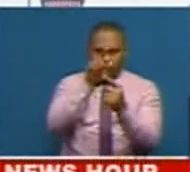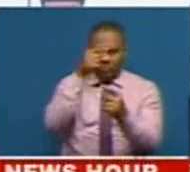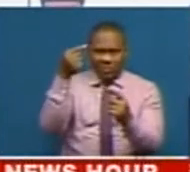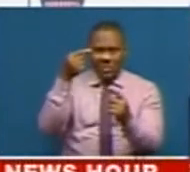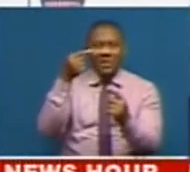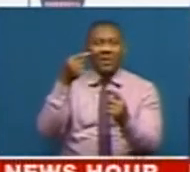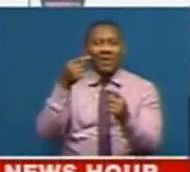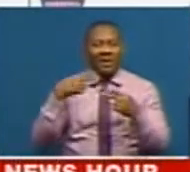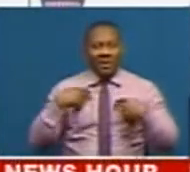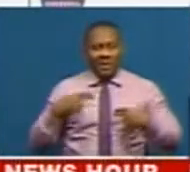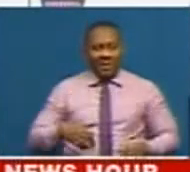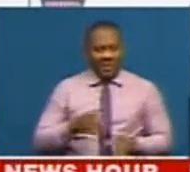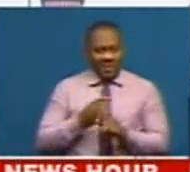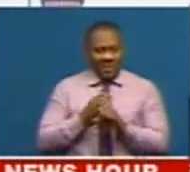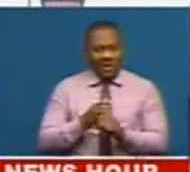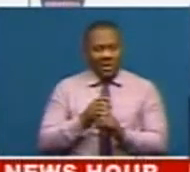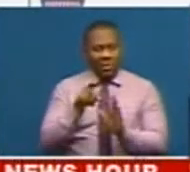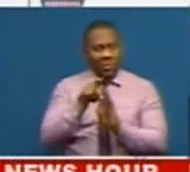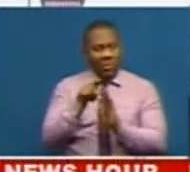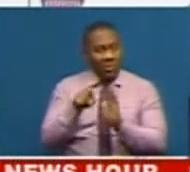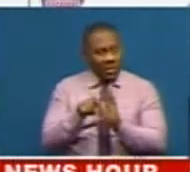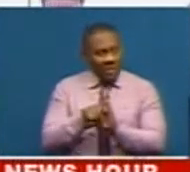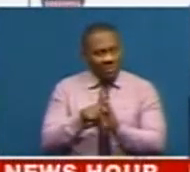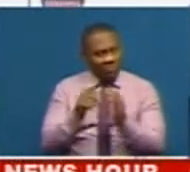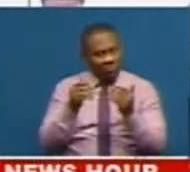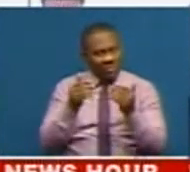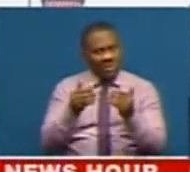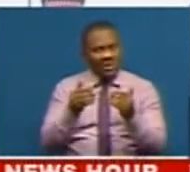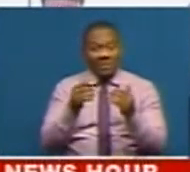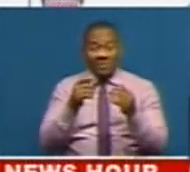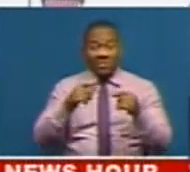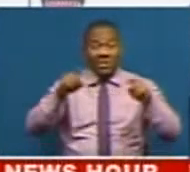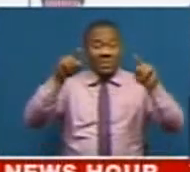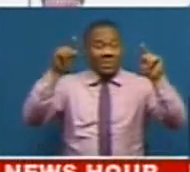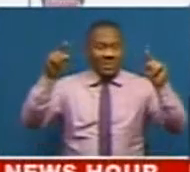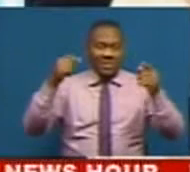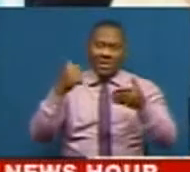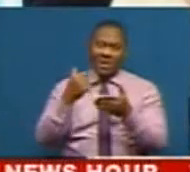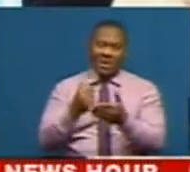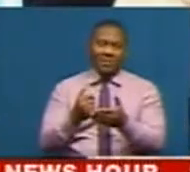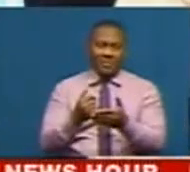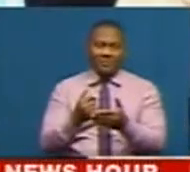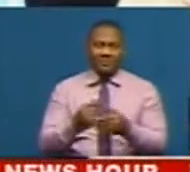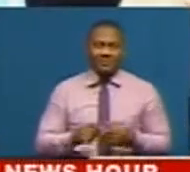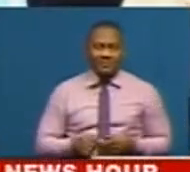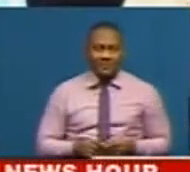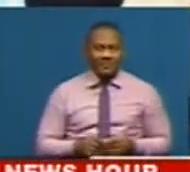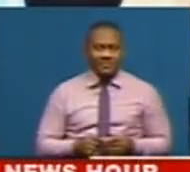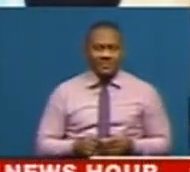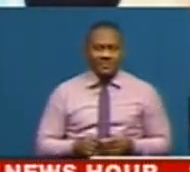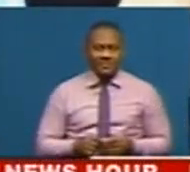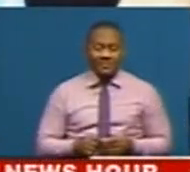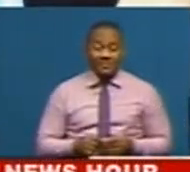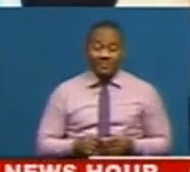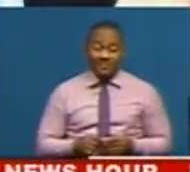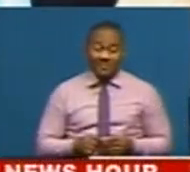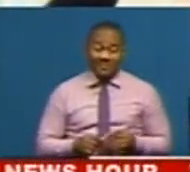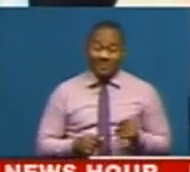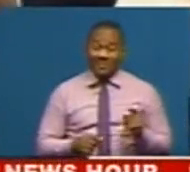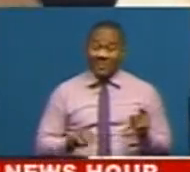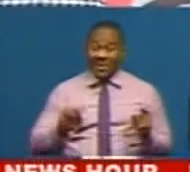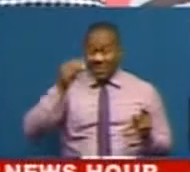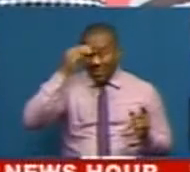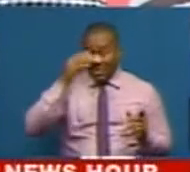policy towards the achievement of universal health coverage. Mr. Hadzide said